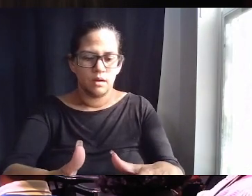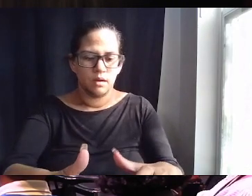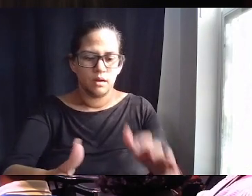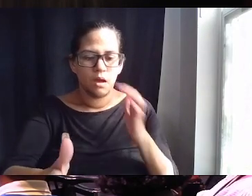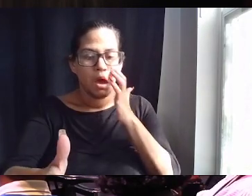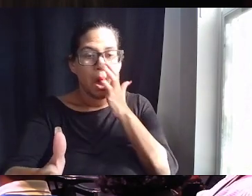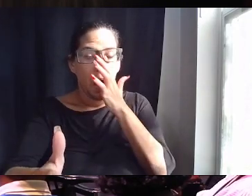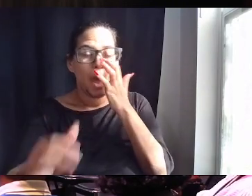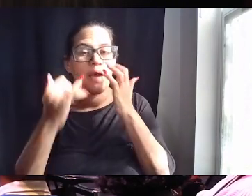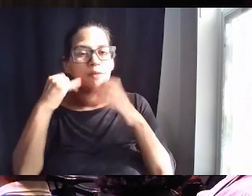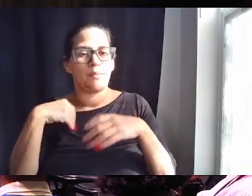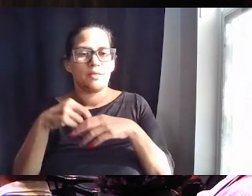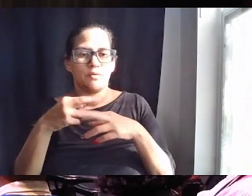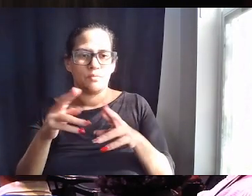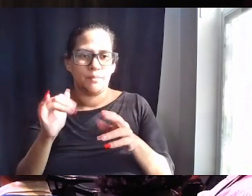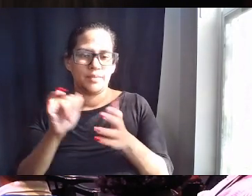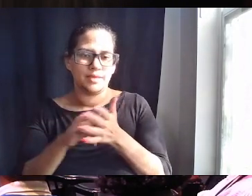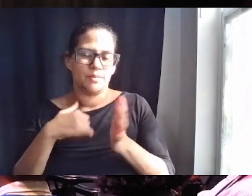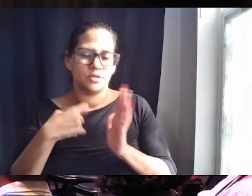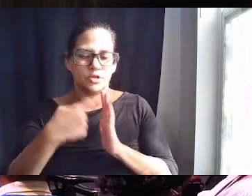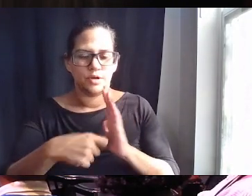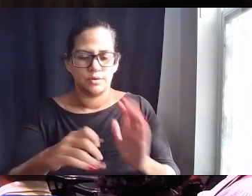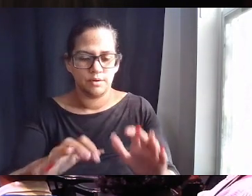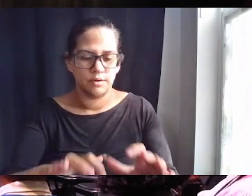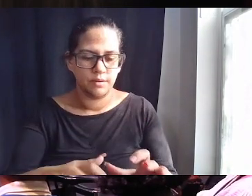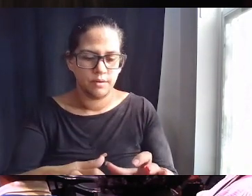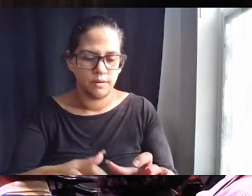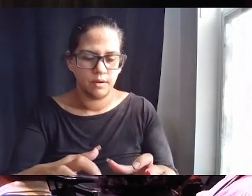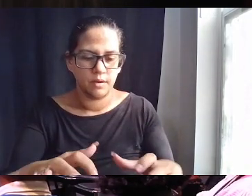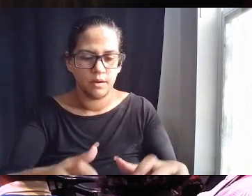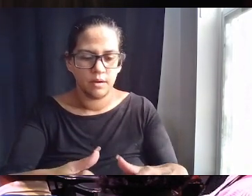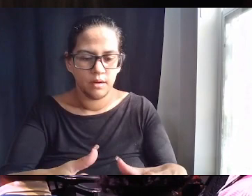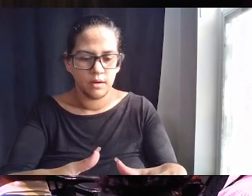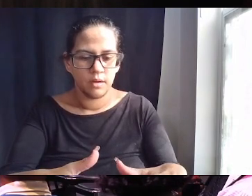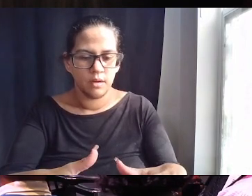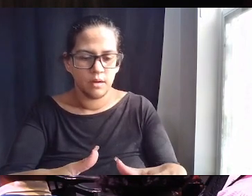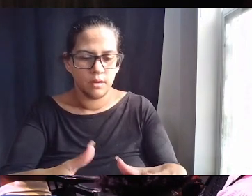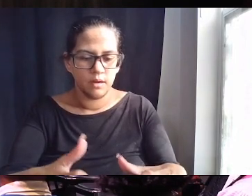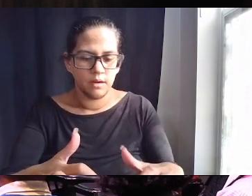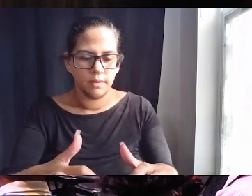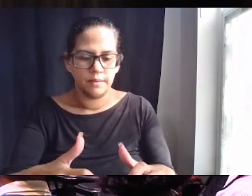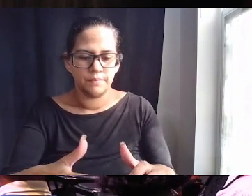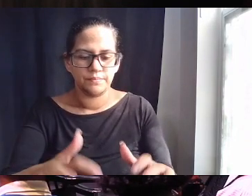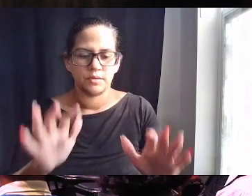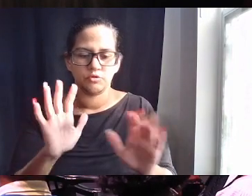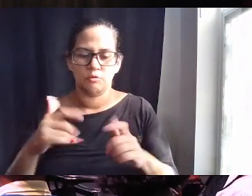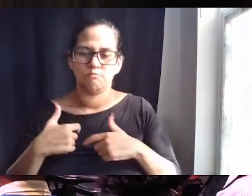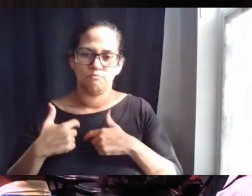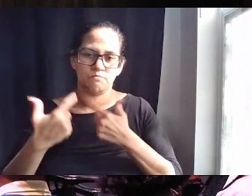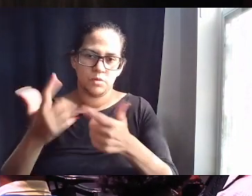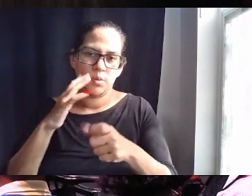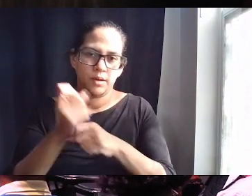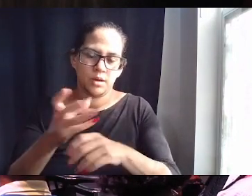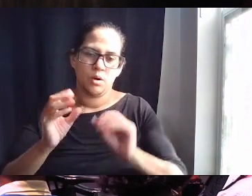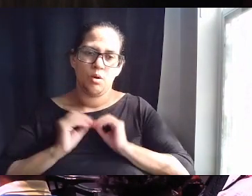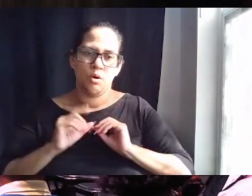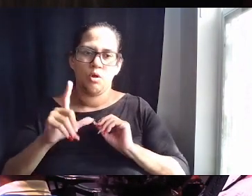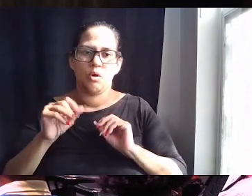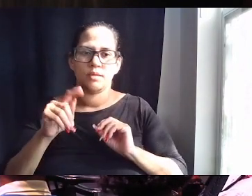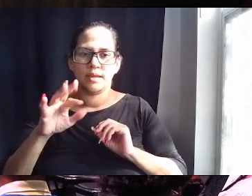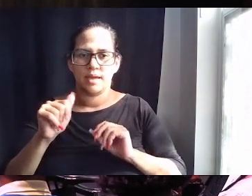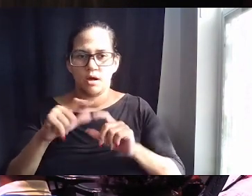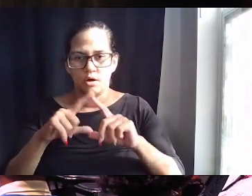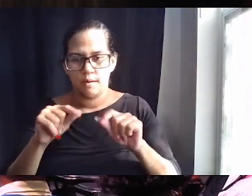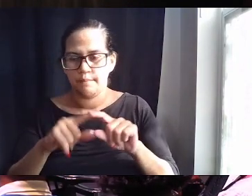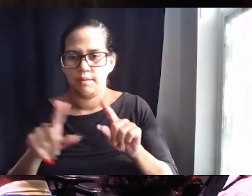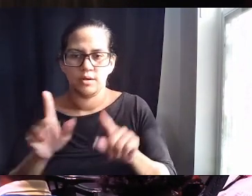charge. And it's yours. I pass it on to you. You'll get your own loteria card, but it's yours too.